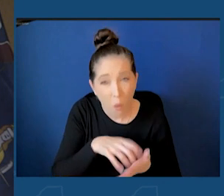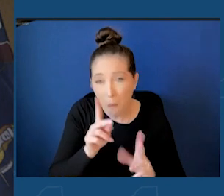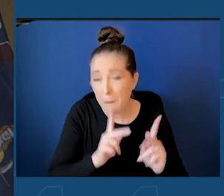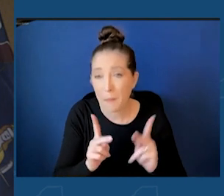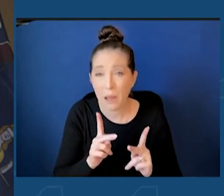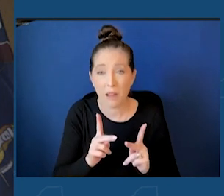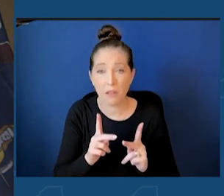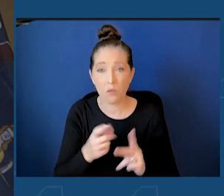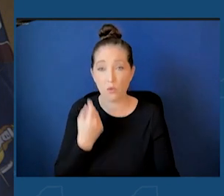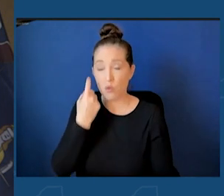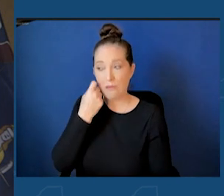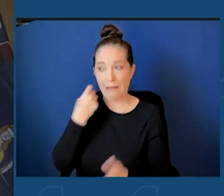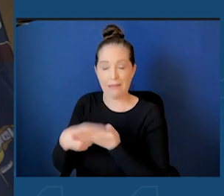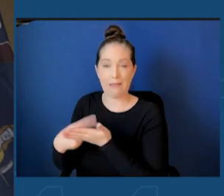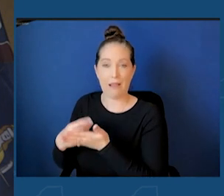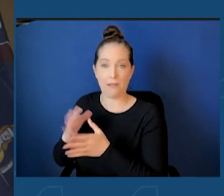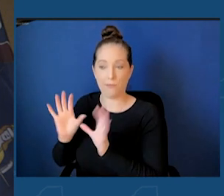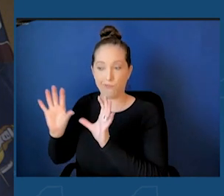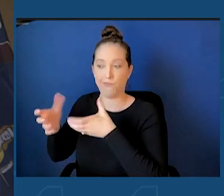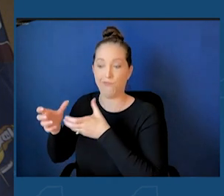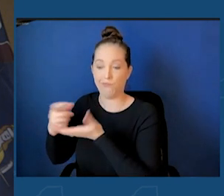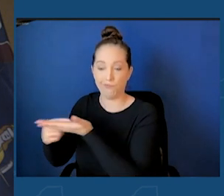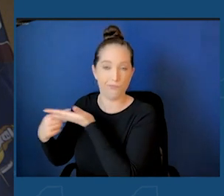had. And